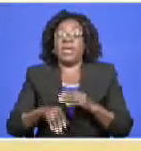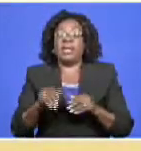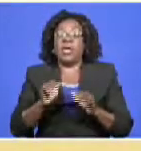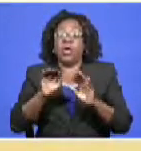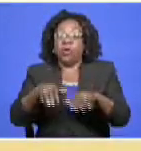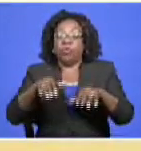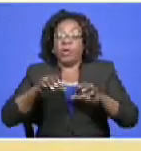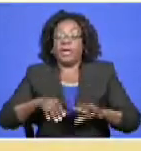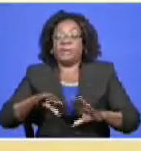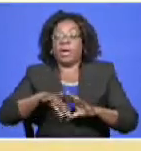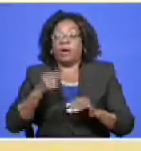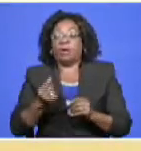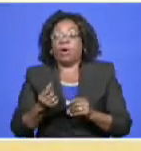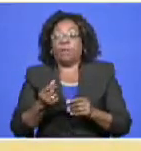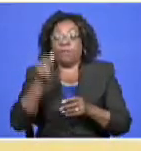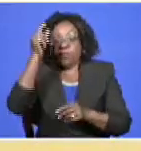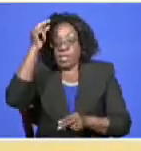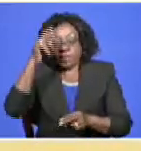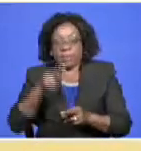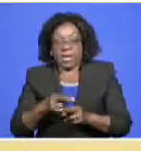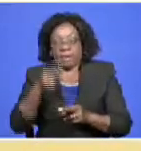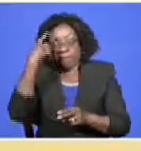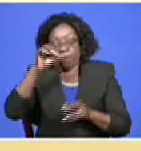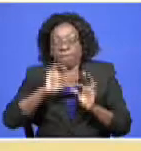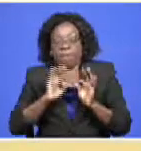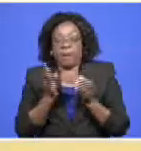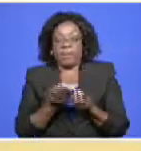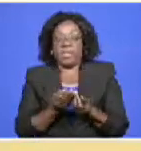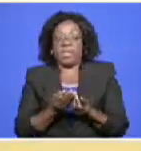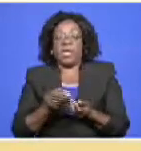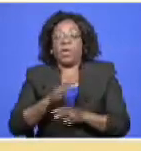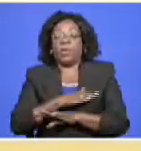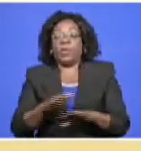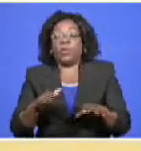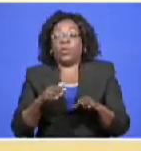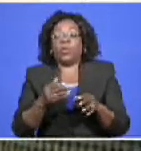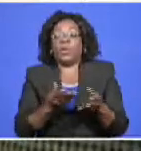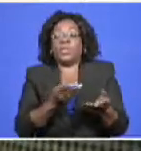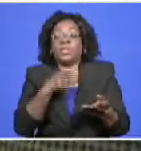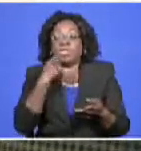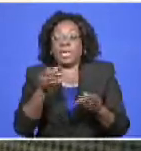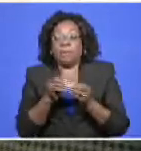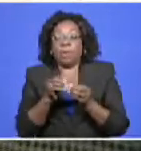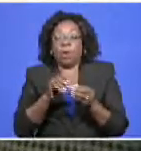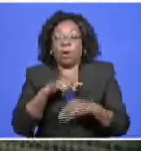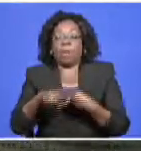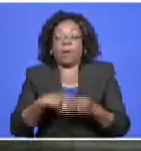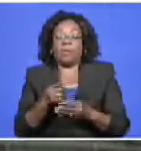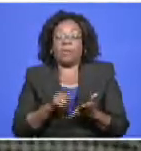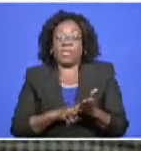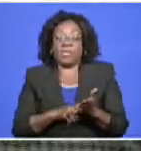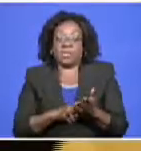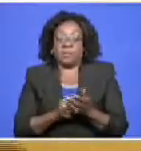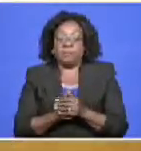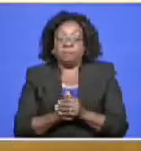of respect for families, we do not wish to say anything further on this matter. Desmond Saunders, ZNS Network News.